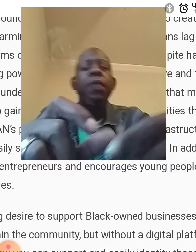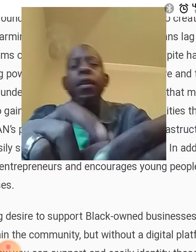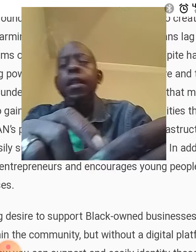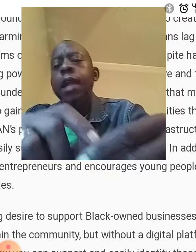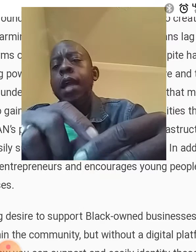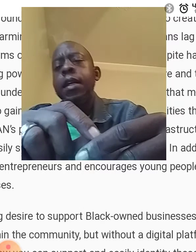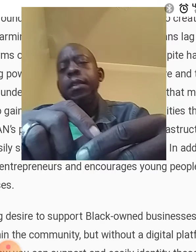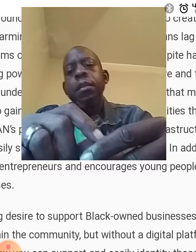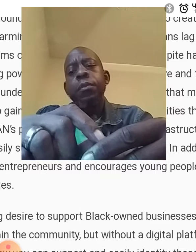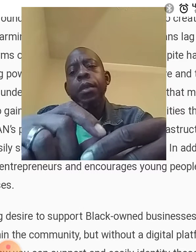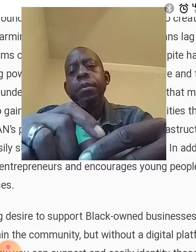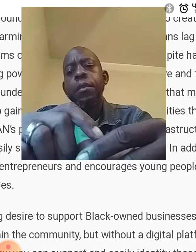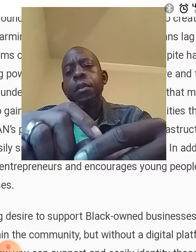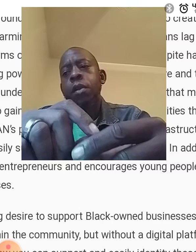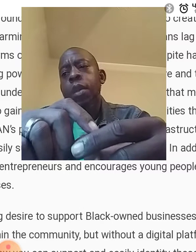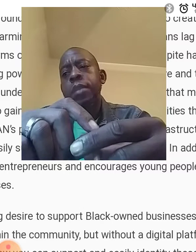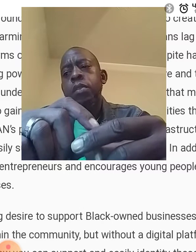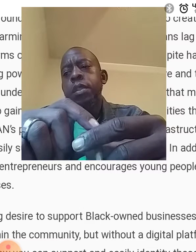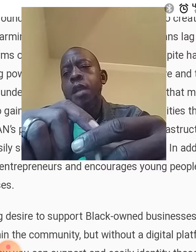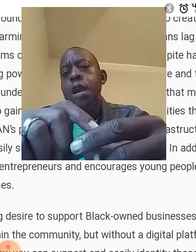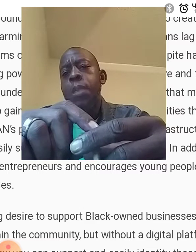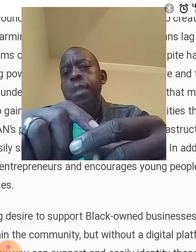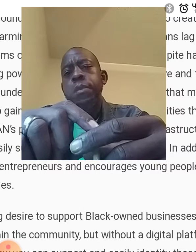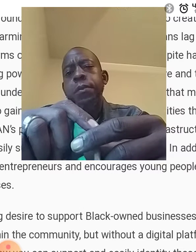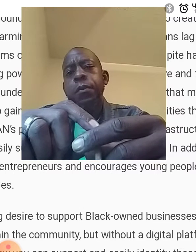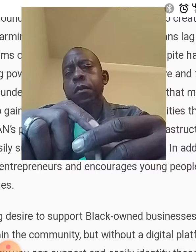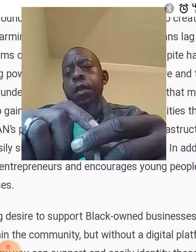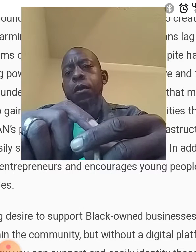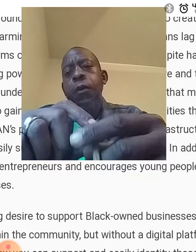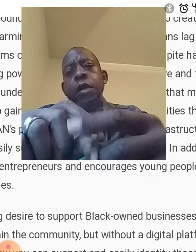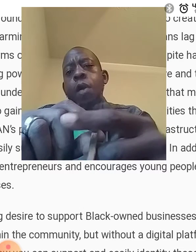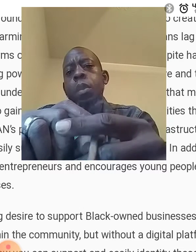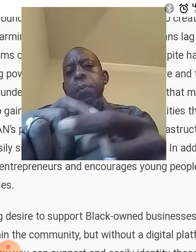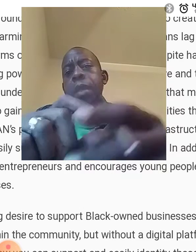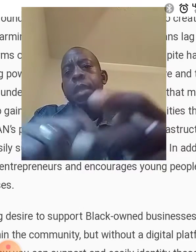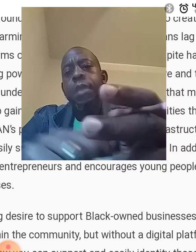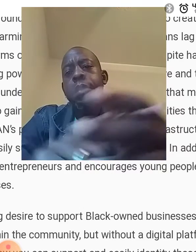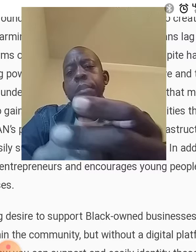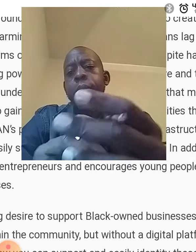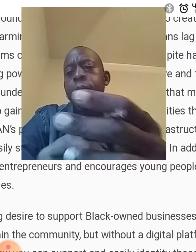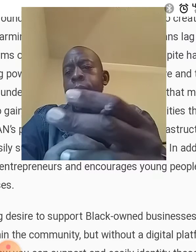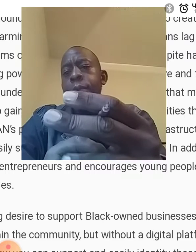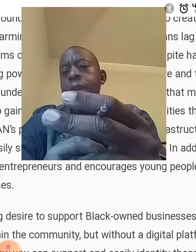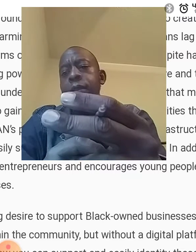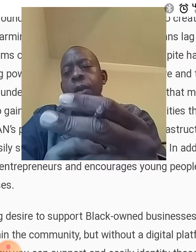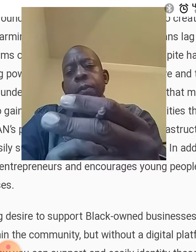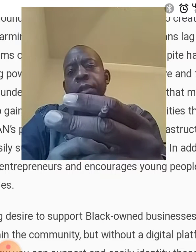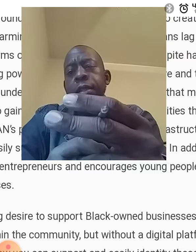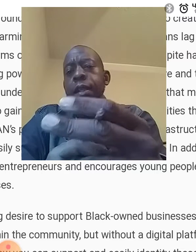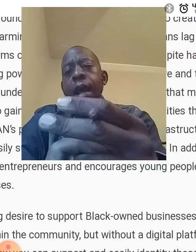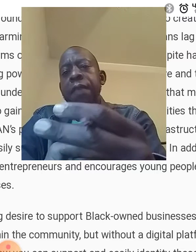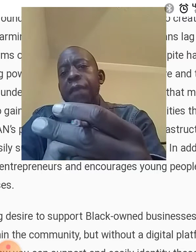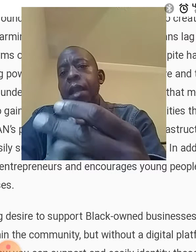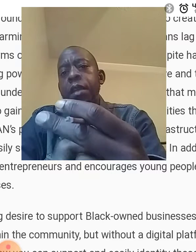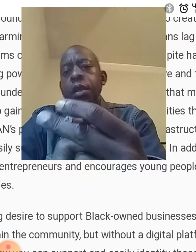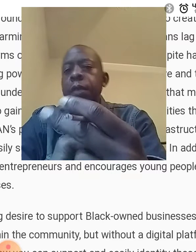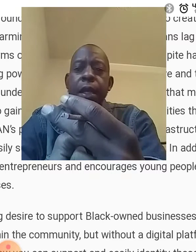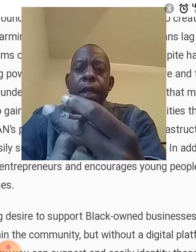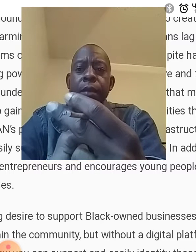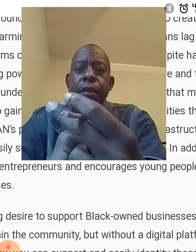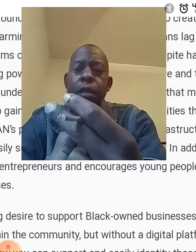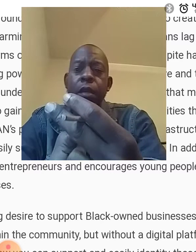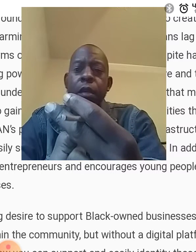that's something that a lot of us dealing with. Going to a job that's, we know, only paying us probably 30% of our value,